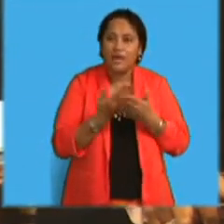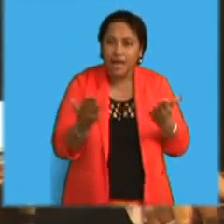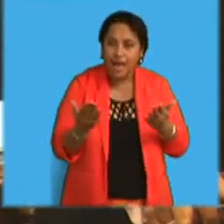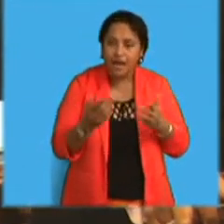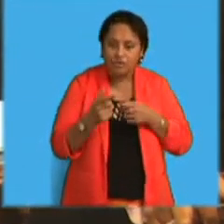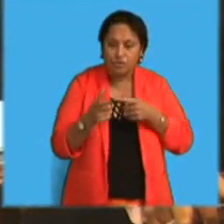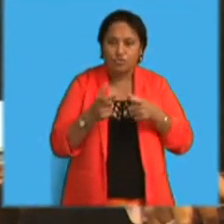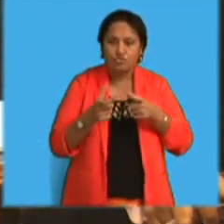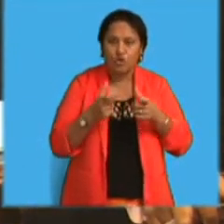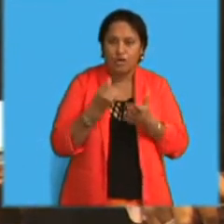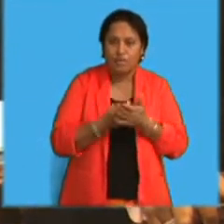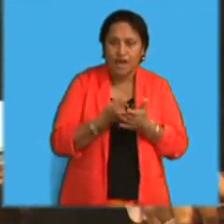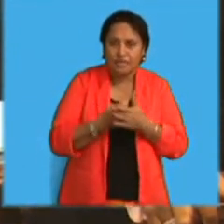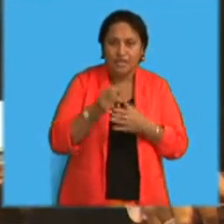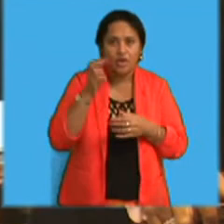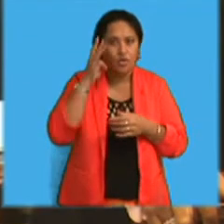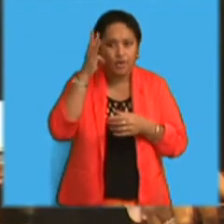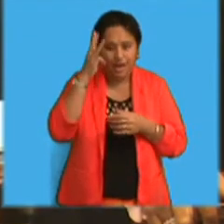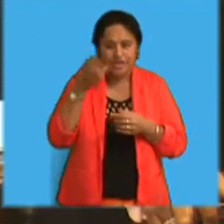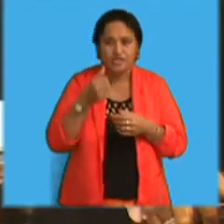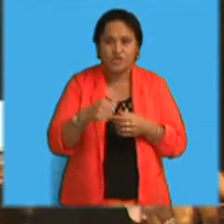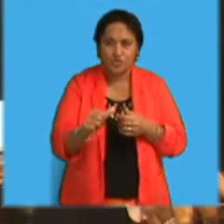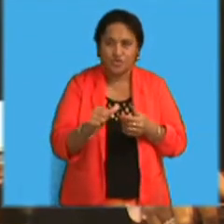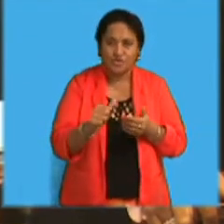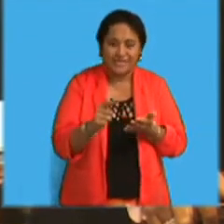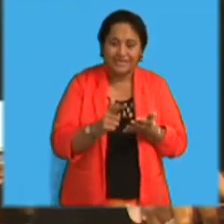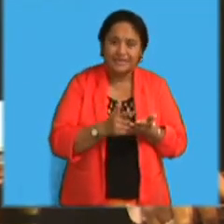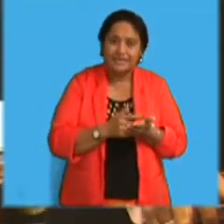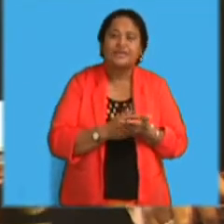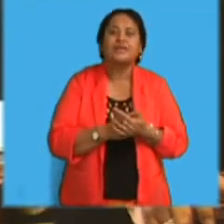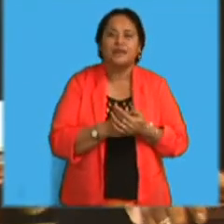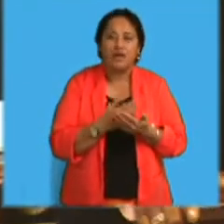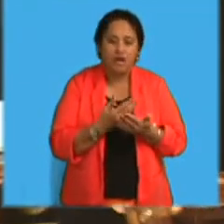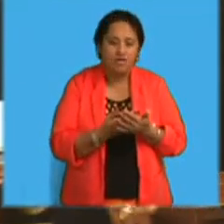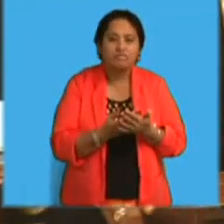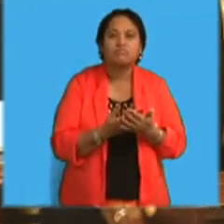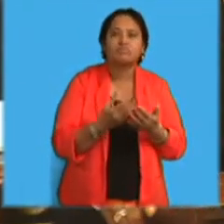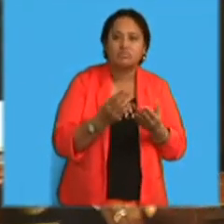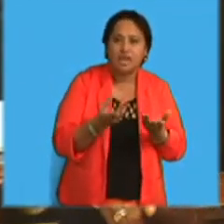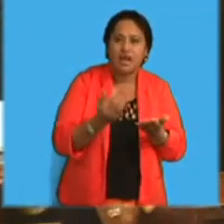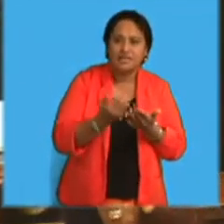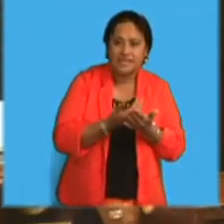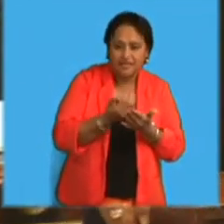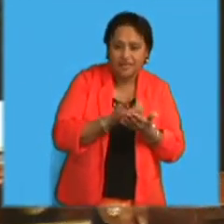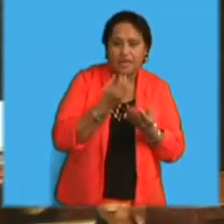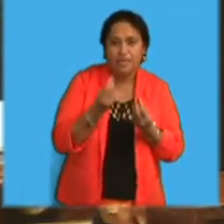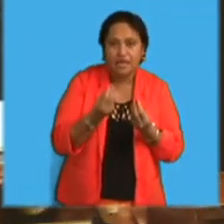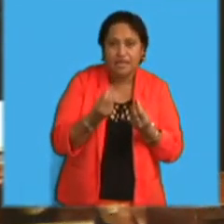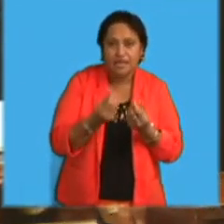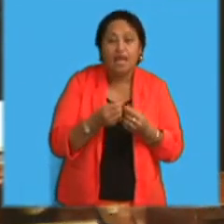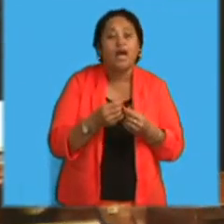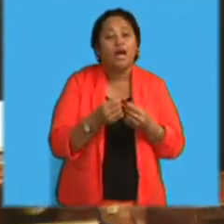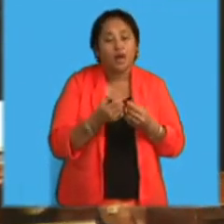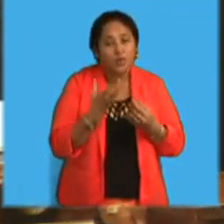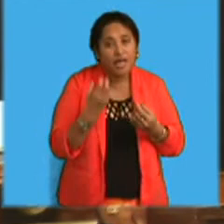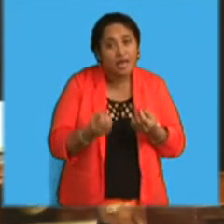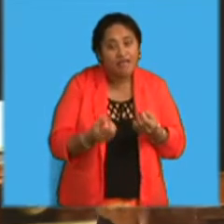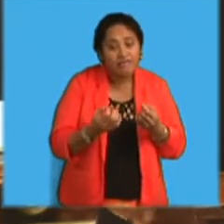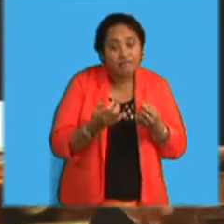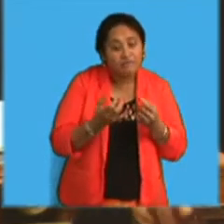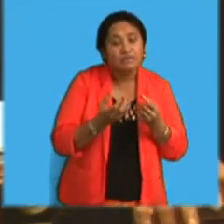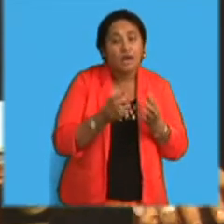Furthermore, Madam Speaker, the MSME Central Coordinating Agency has supported over 50 micro and small tourism